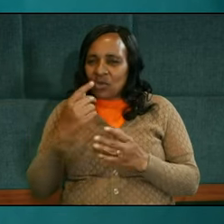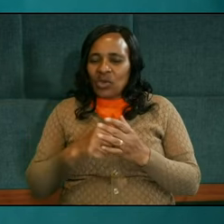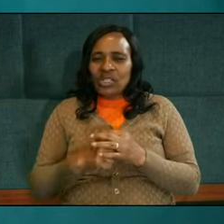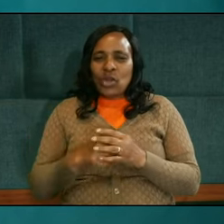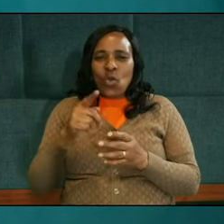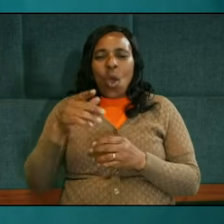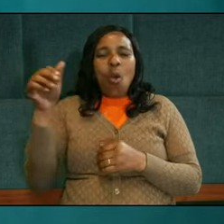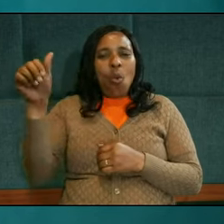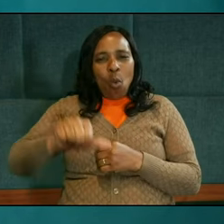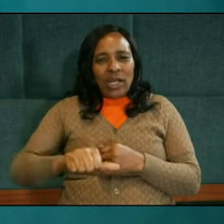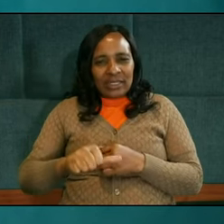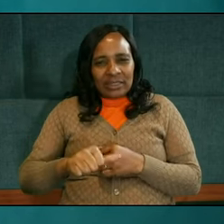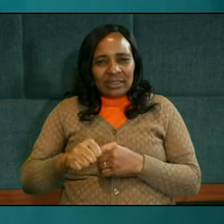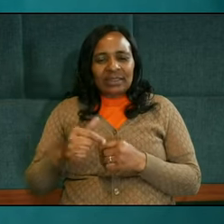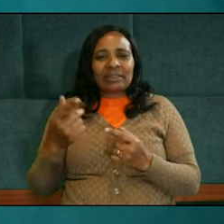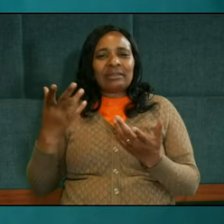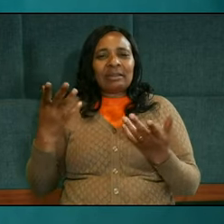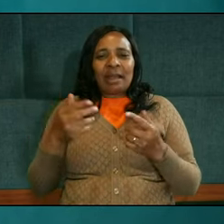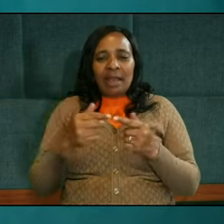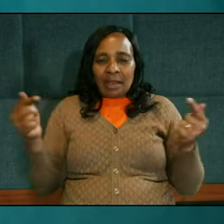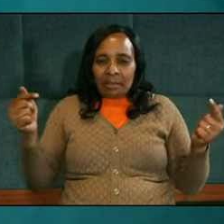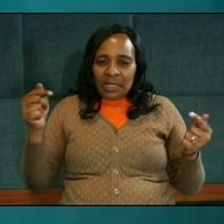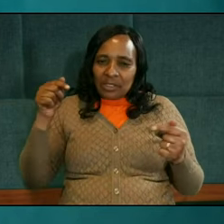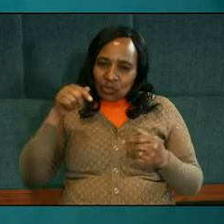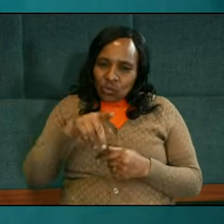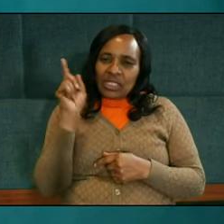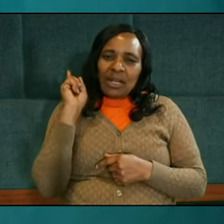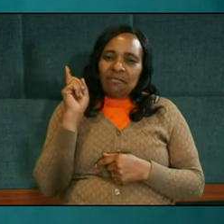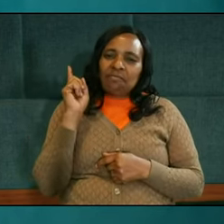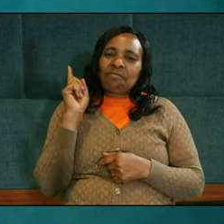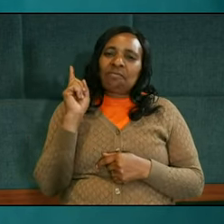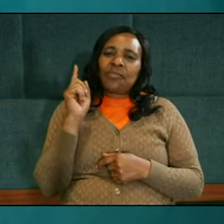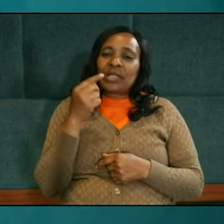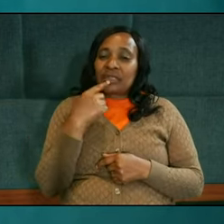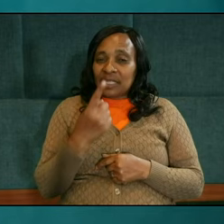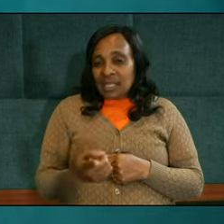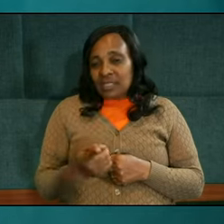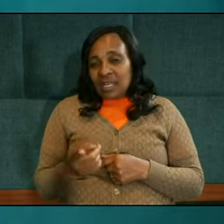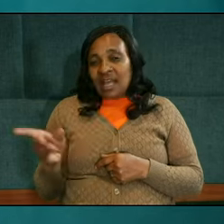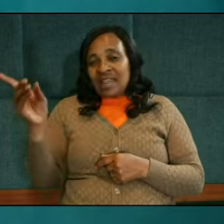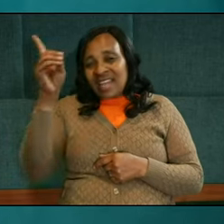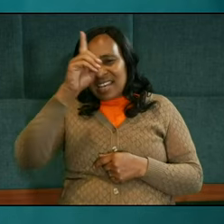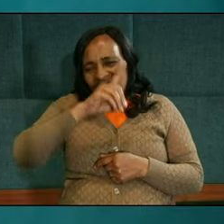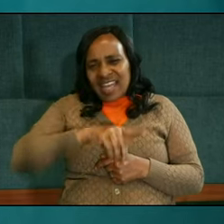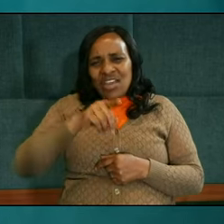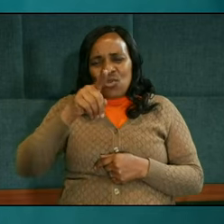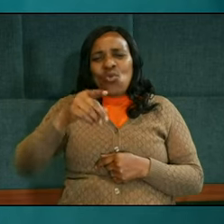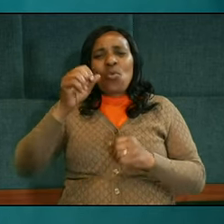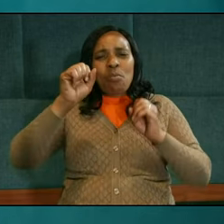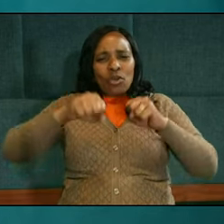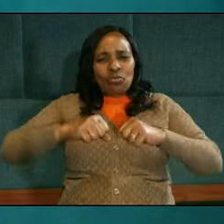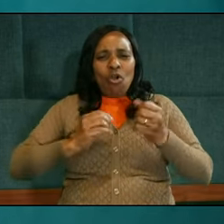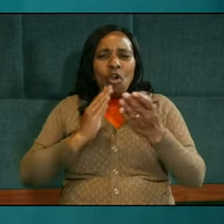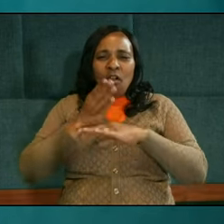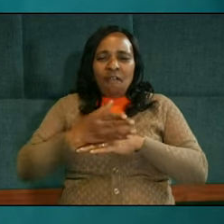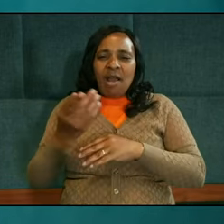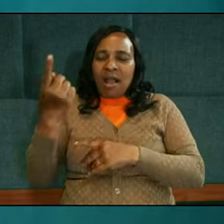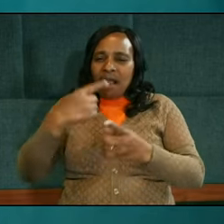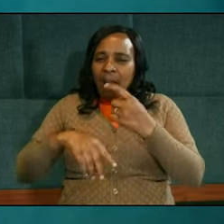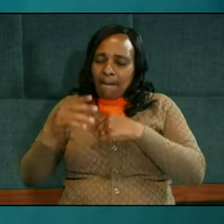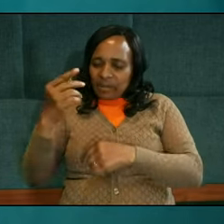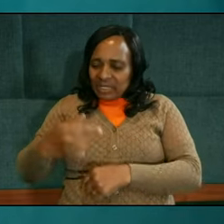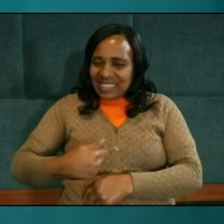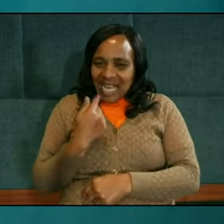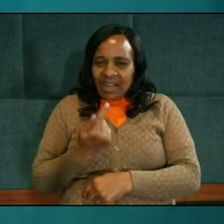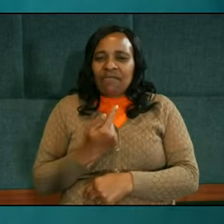worst enemy is actually yourself. And they said, the day you will actually overcome self,